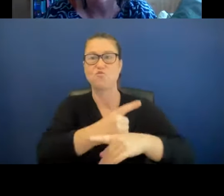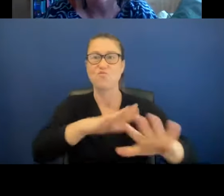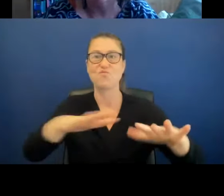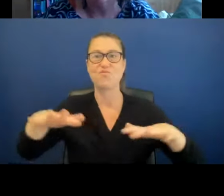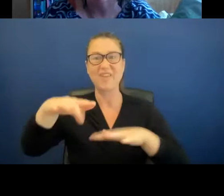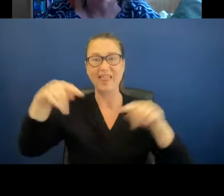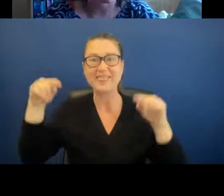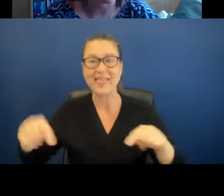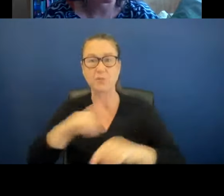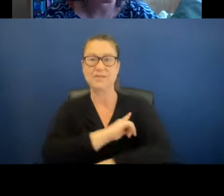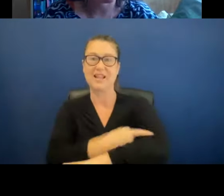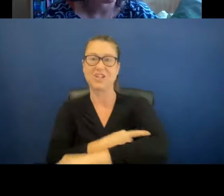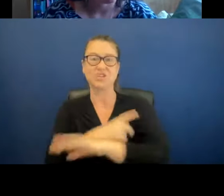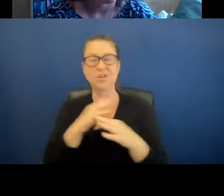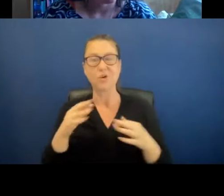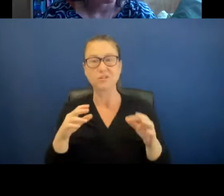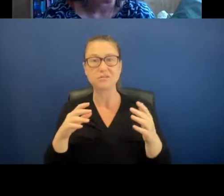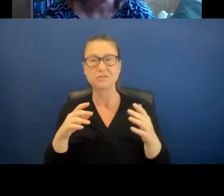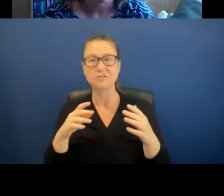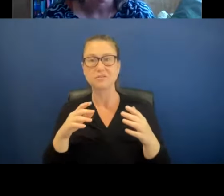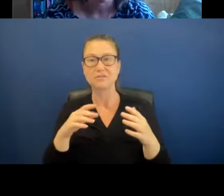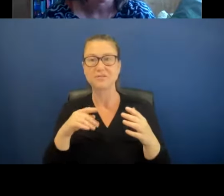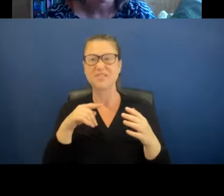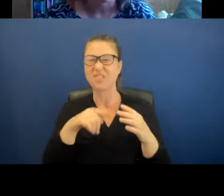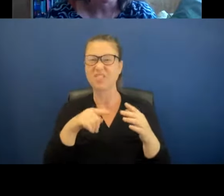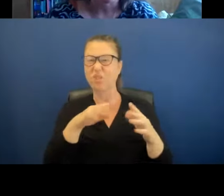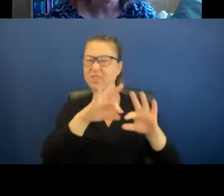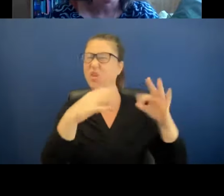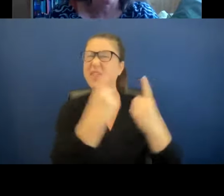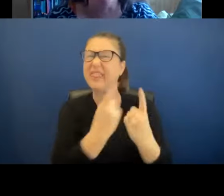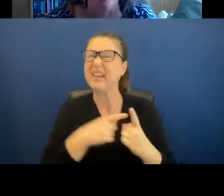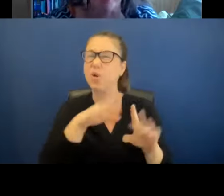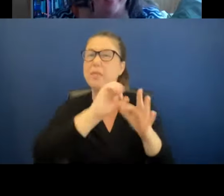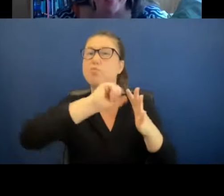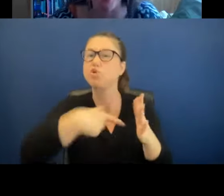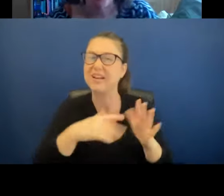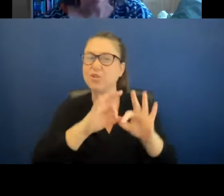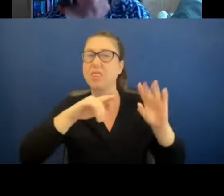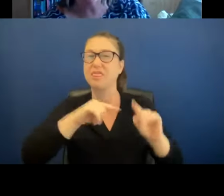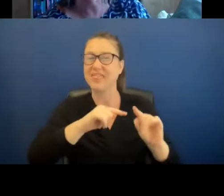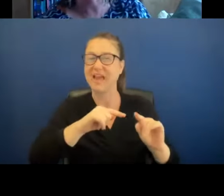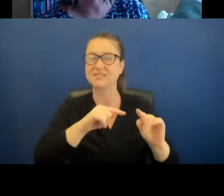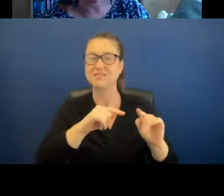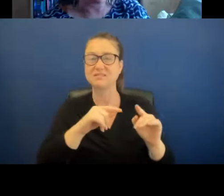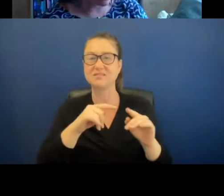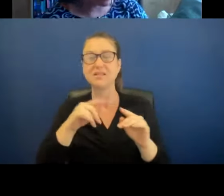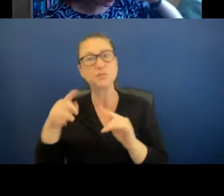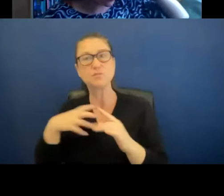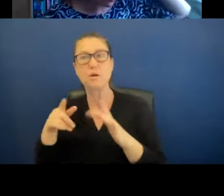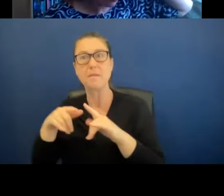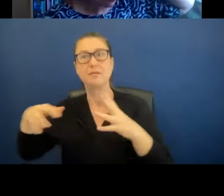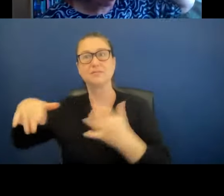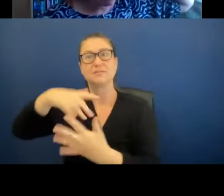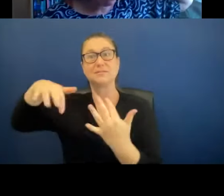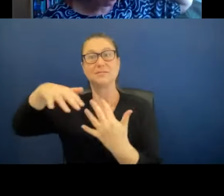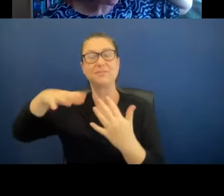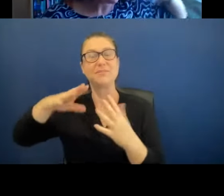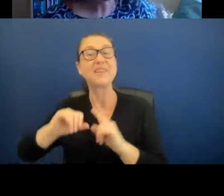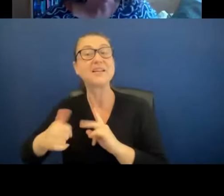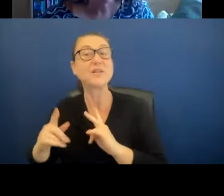driving the the engagement i think so then what happened trustee